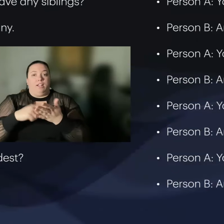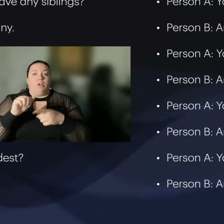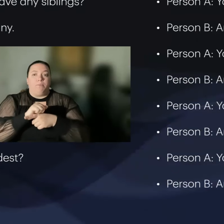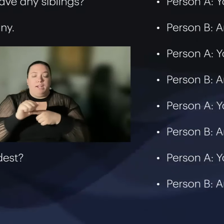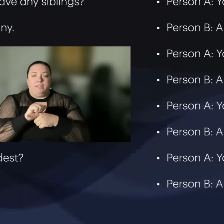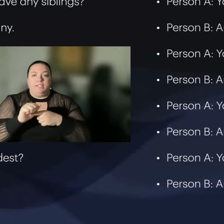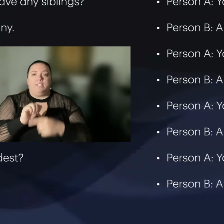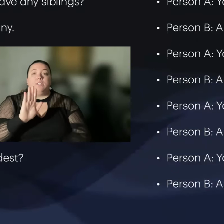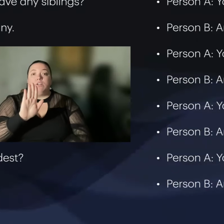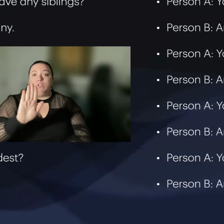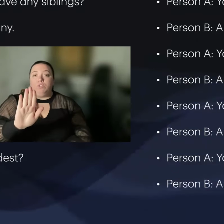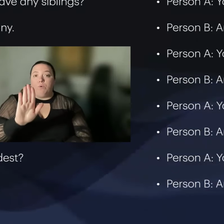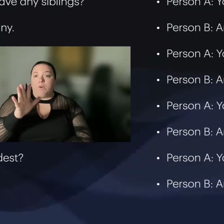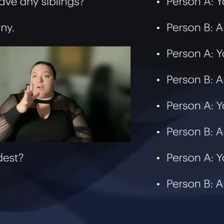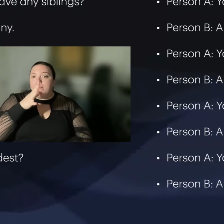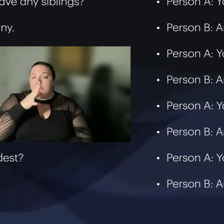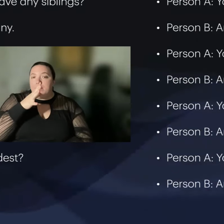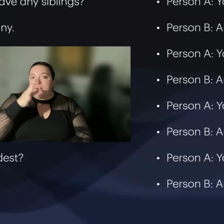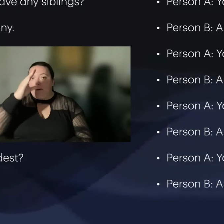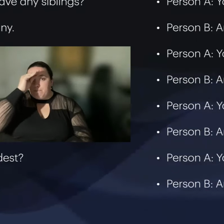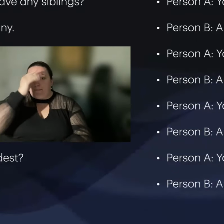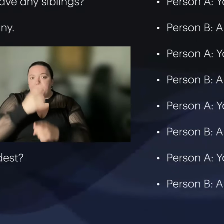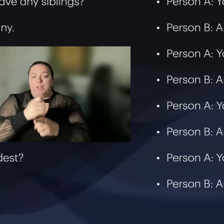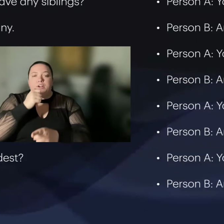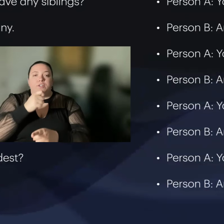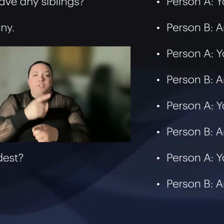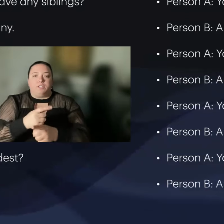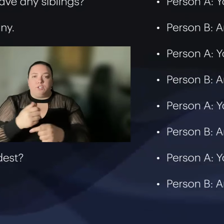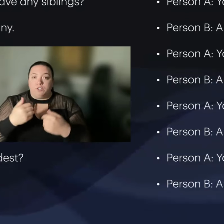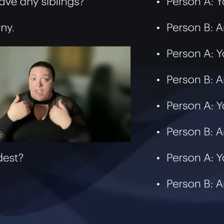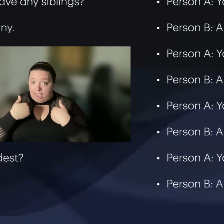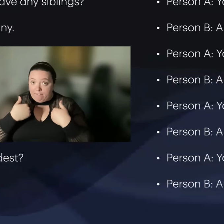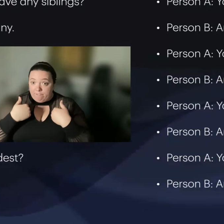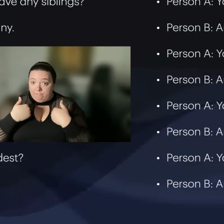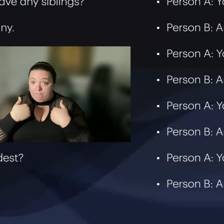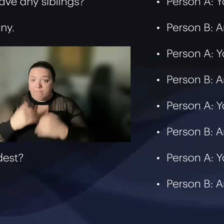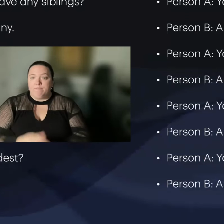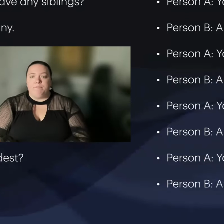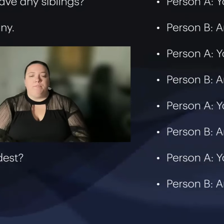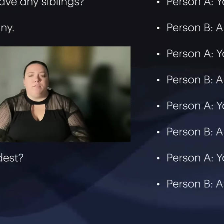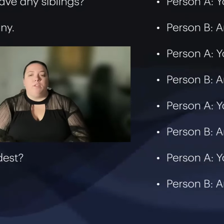More dialogue practice. Your mother, brother, sister have.